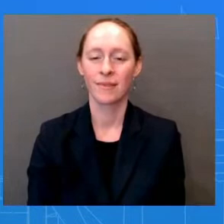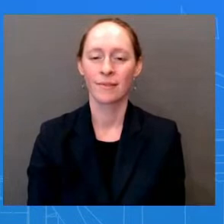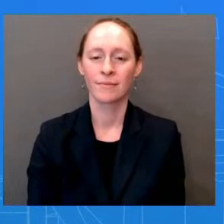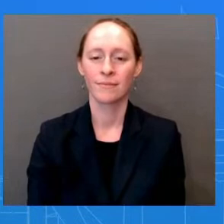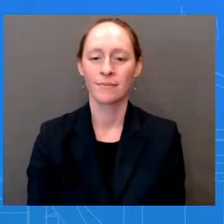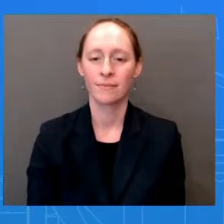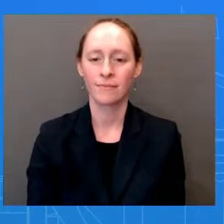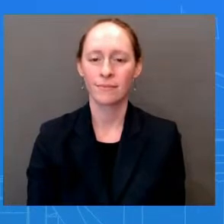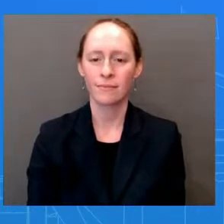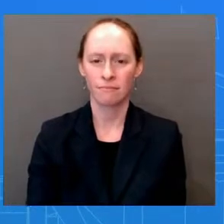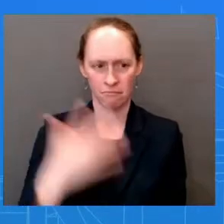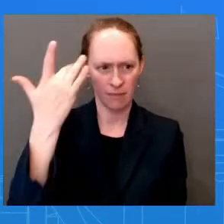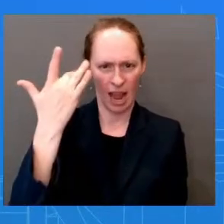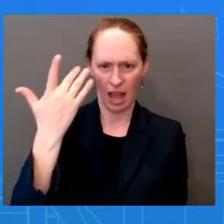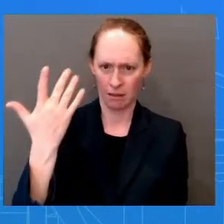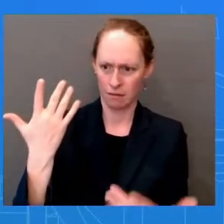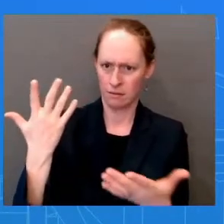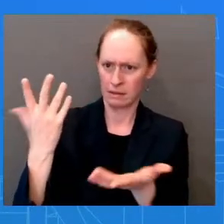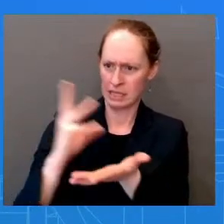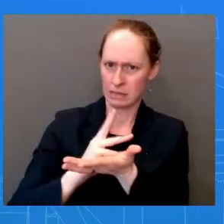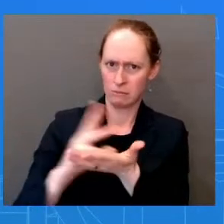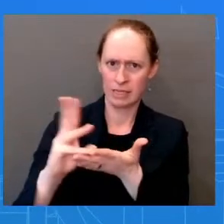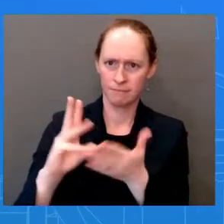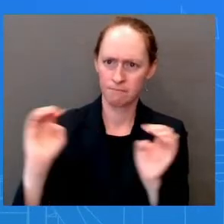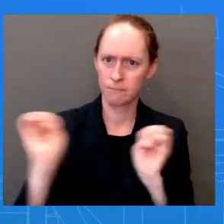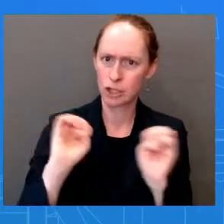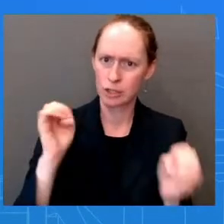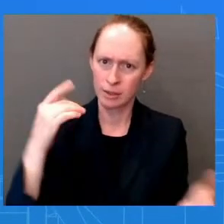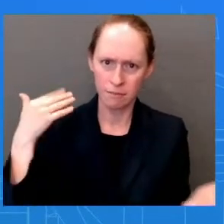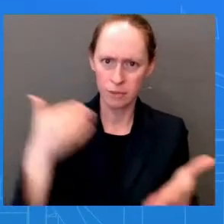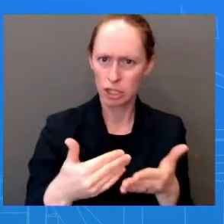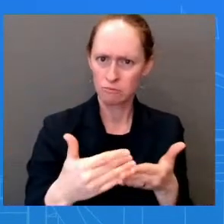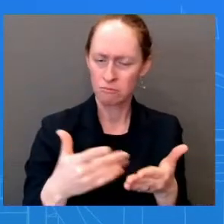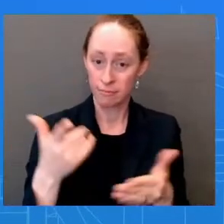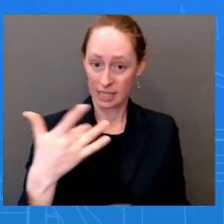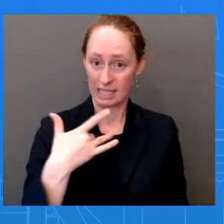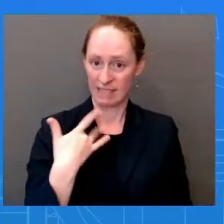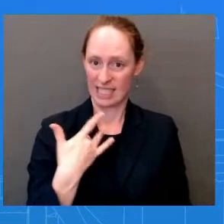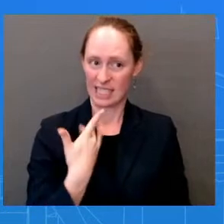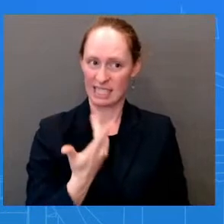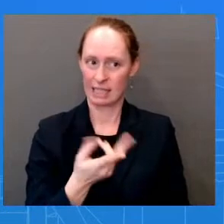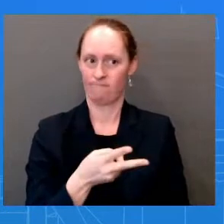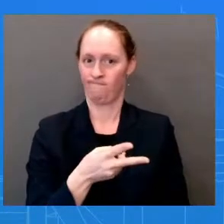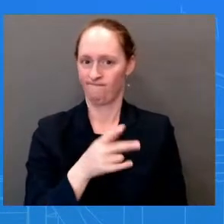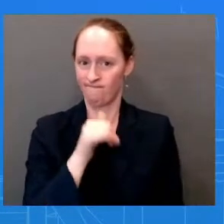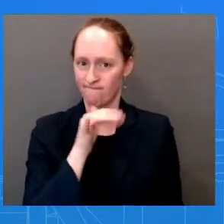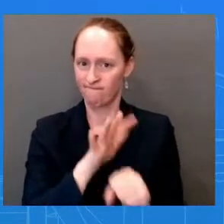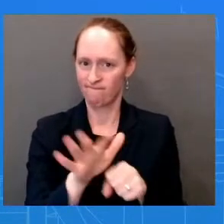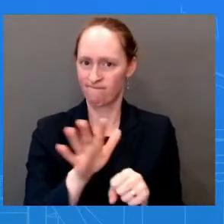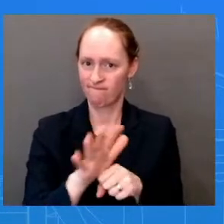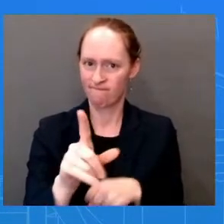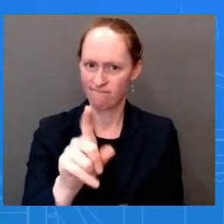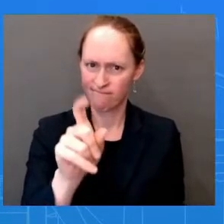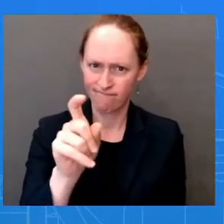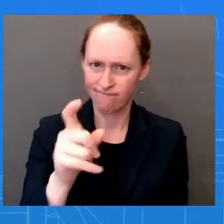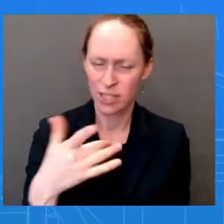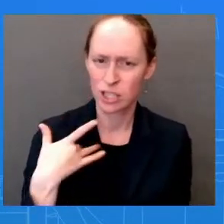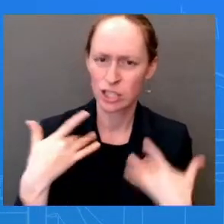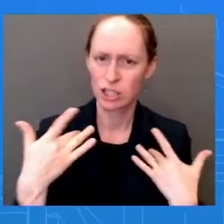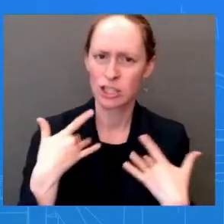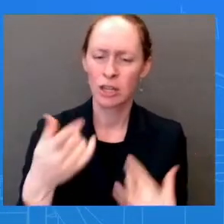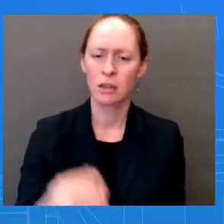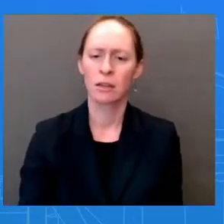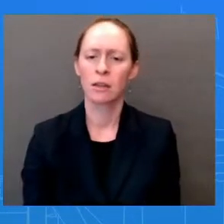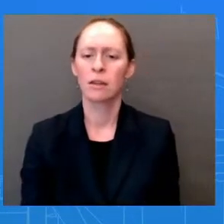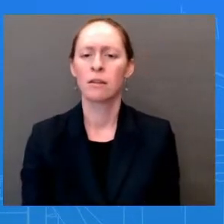look, we've had very consistent, as I said, about 4 to 5 million shots going in. There are a couple of things that, we are obviously now